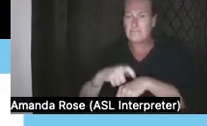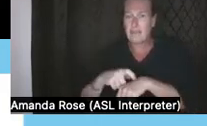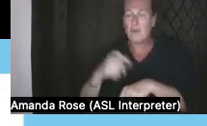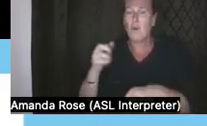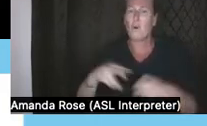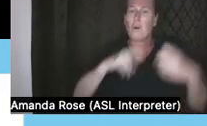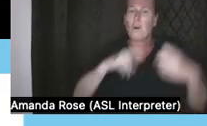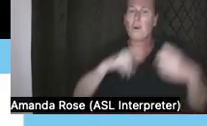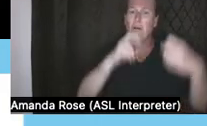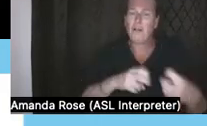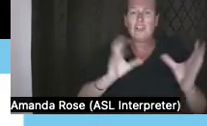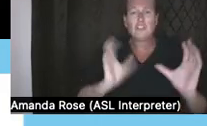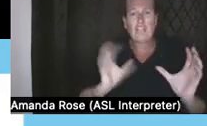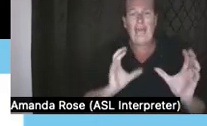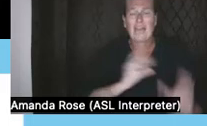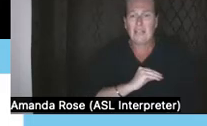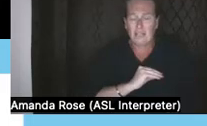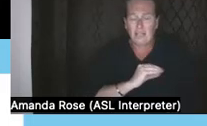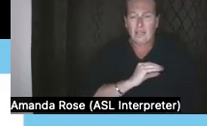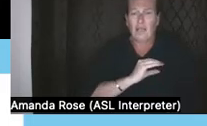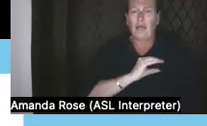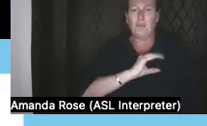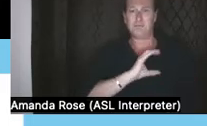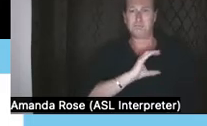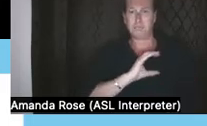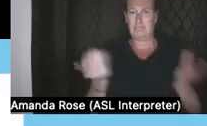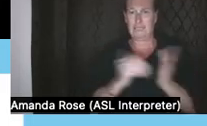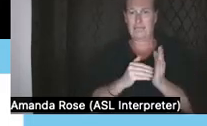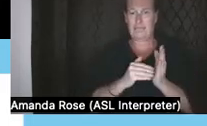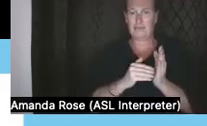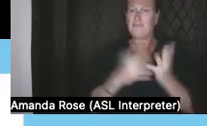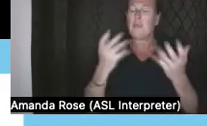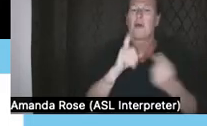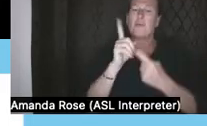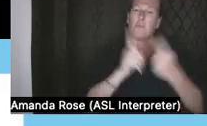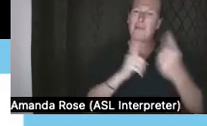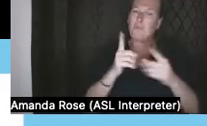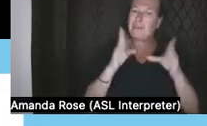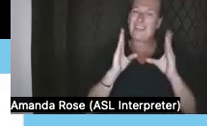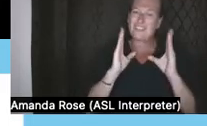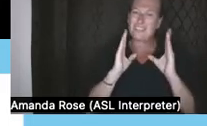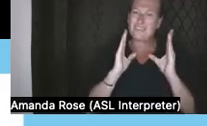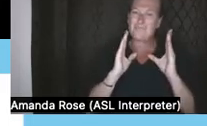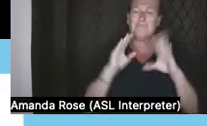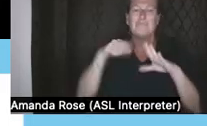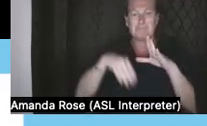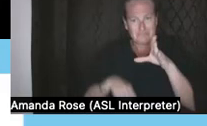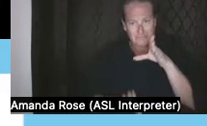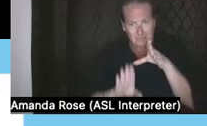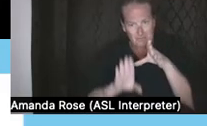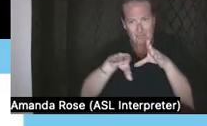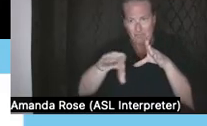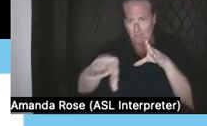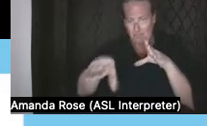of just feel loved again. I mean, they're loved all the time, but they want that one-on-one attention. And then we hit the recovery stage. This is where